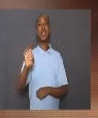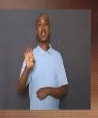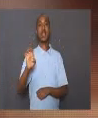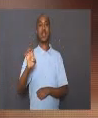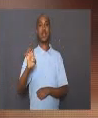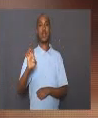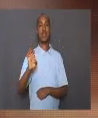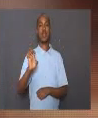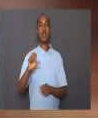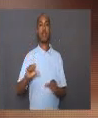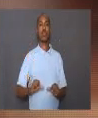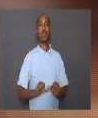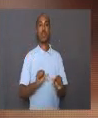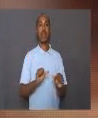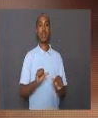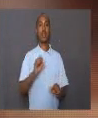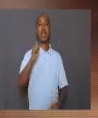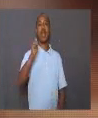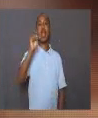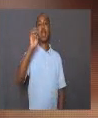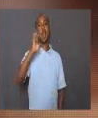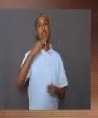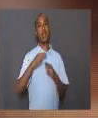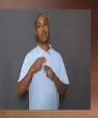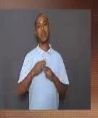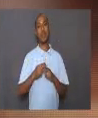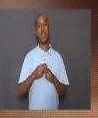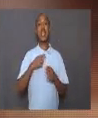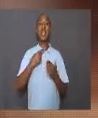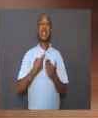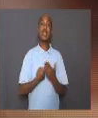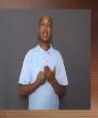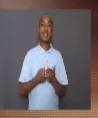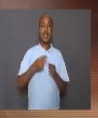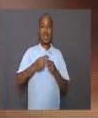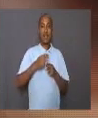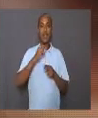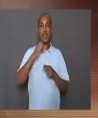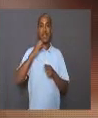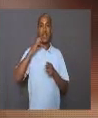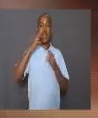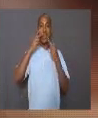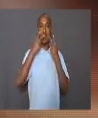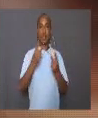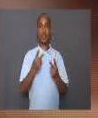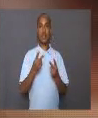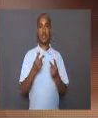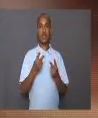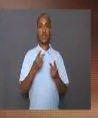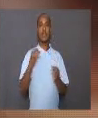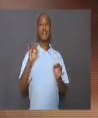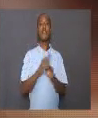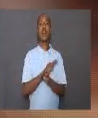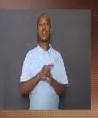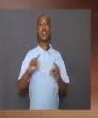the corresponding alkane name. This suffix is an indicator of the